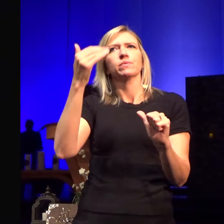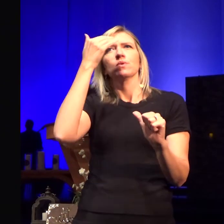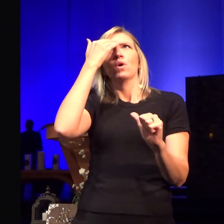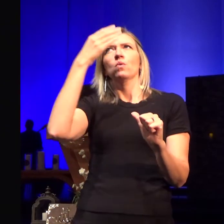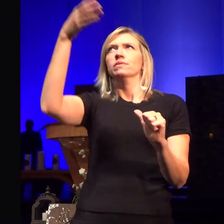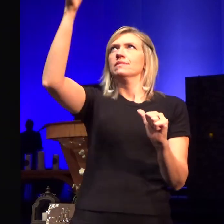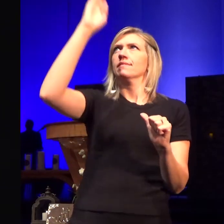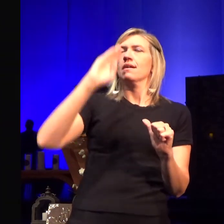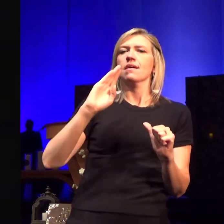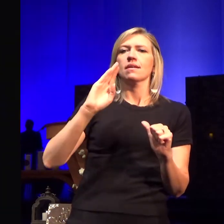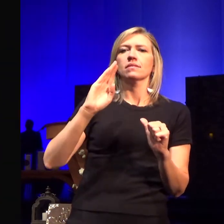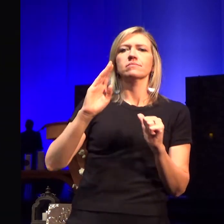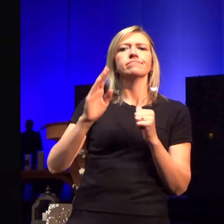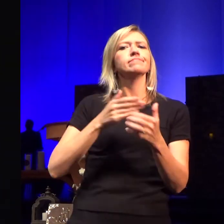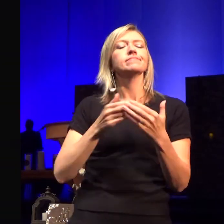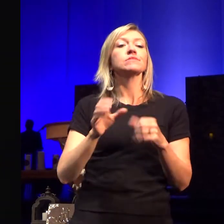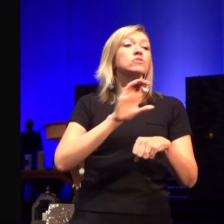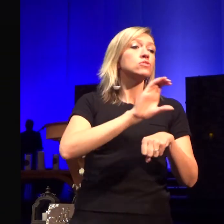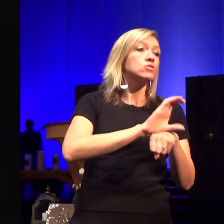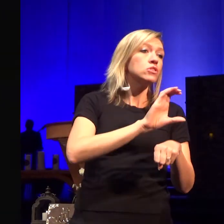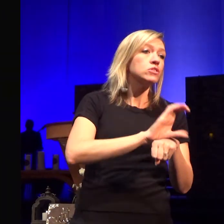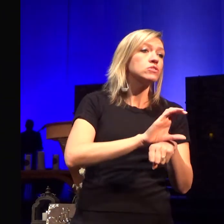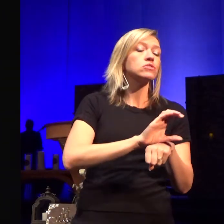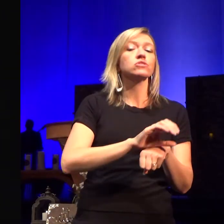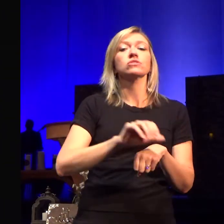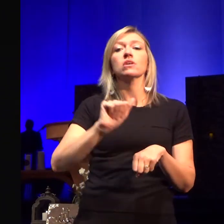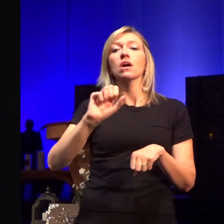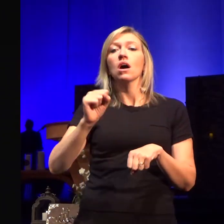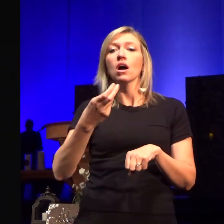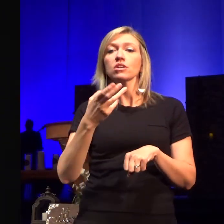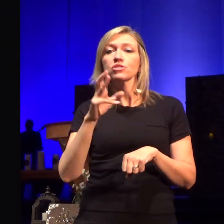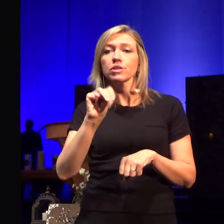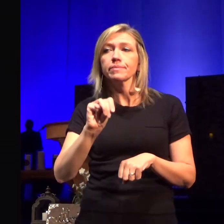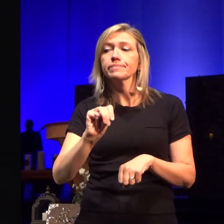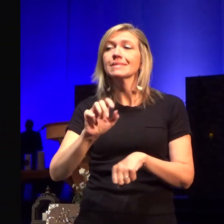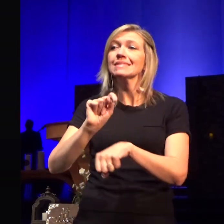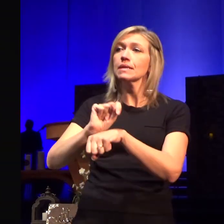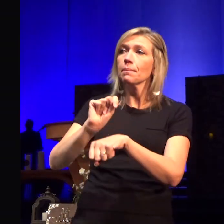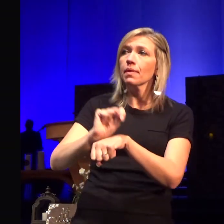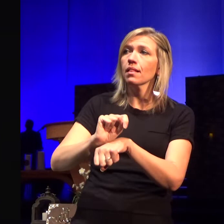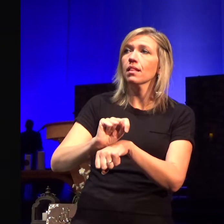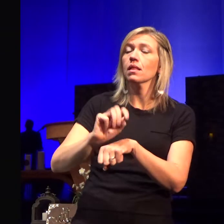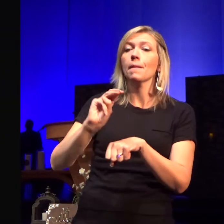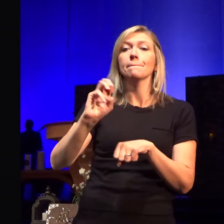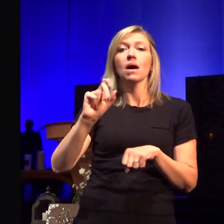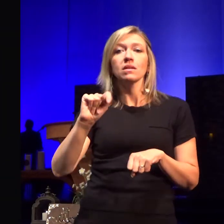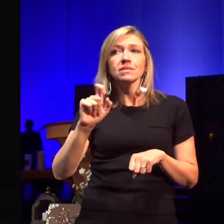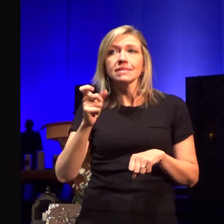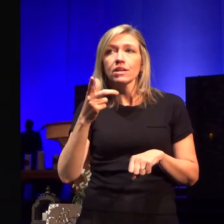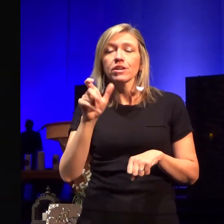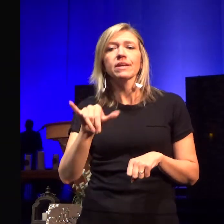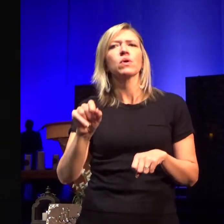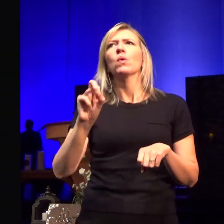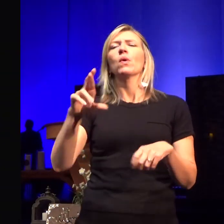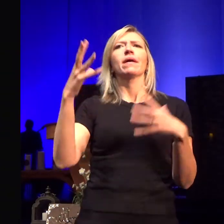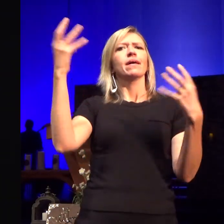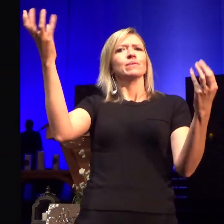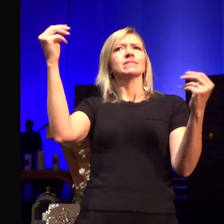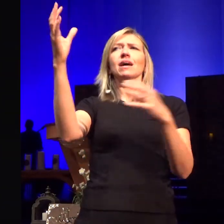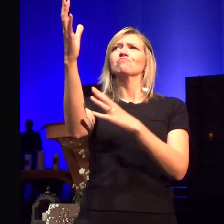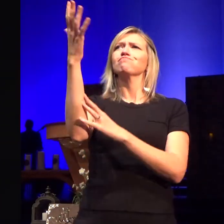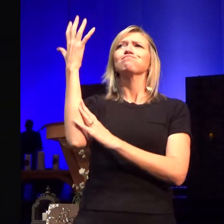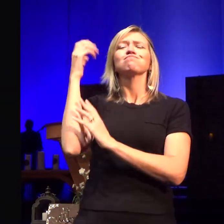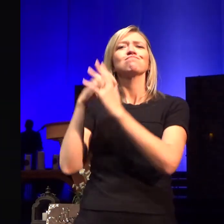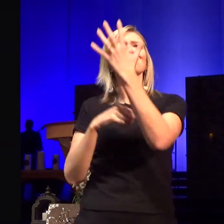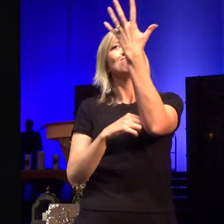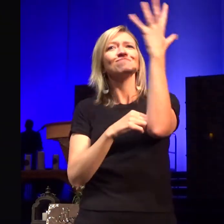divine, whether that is a church or an ashram or a temple or a monastery or simply in the forest, in